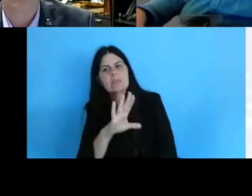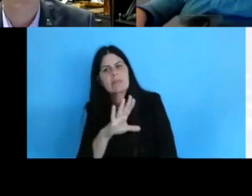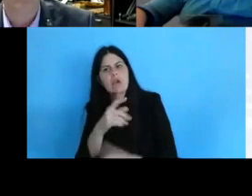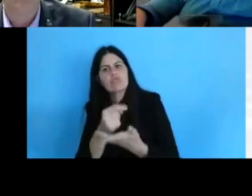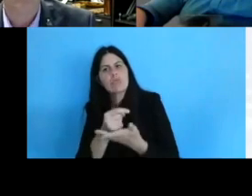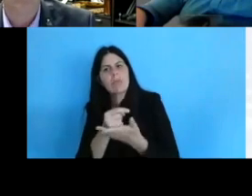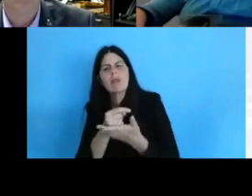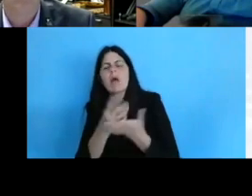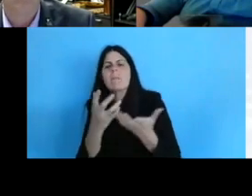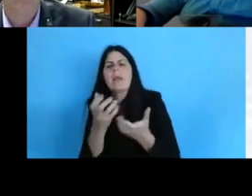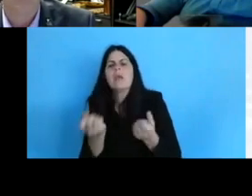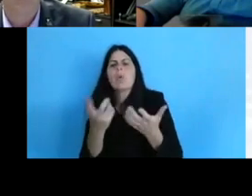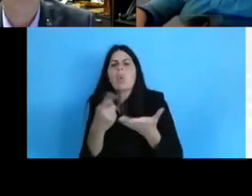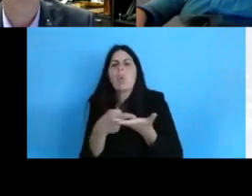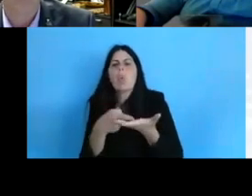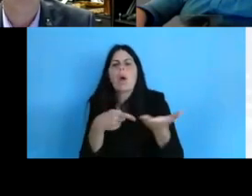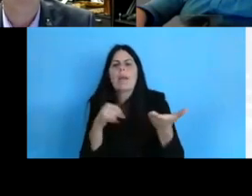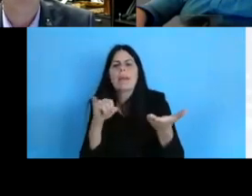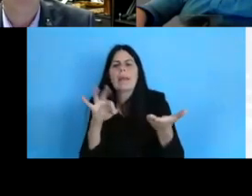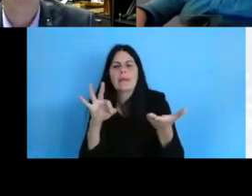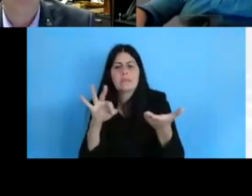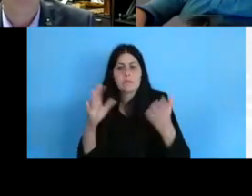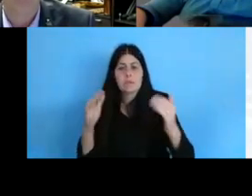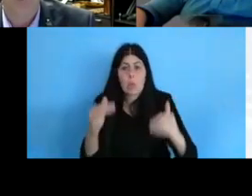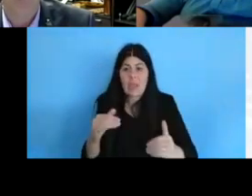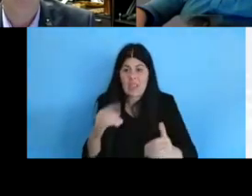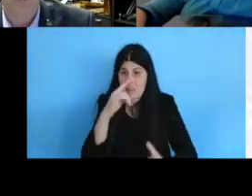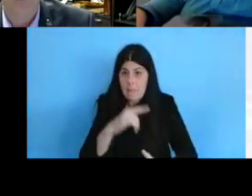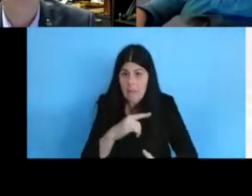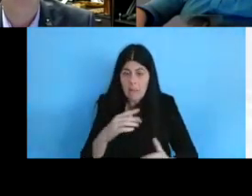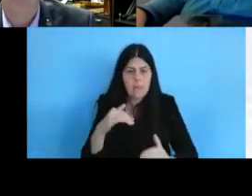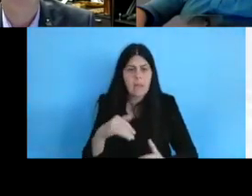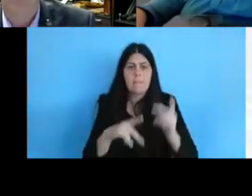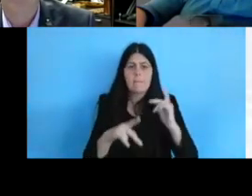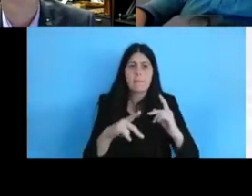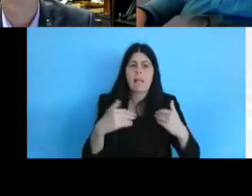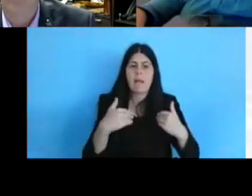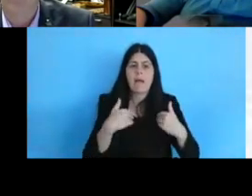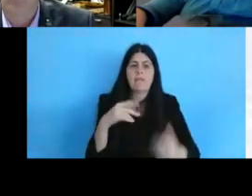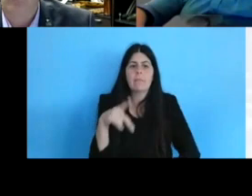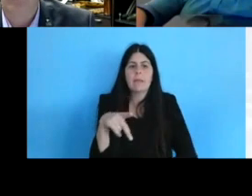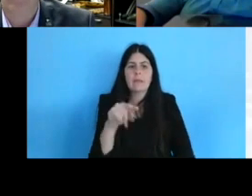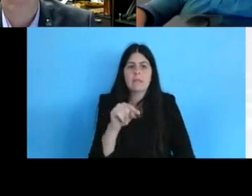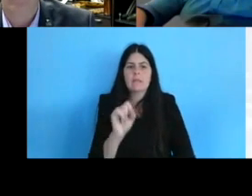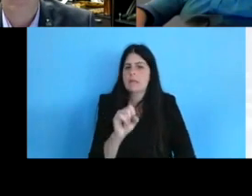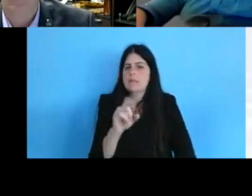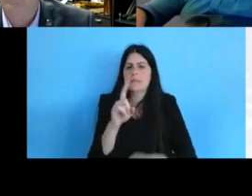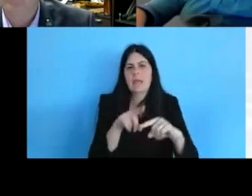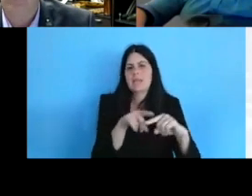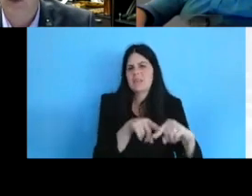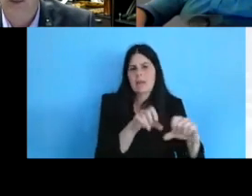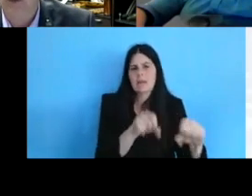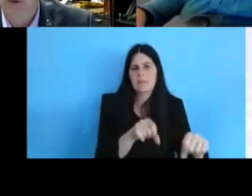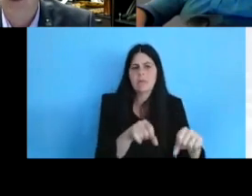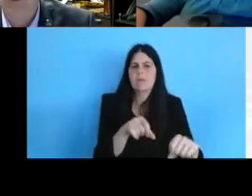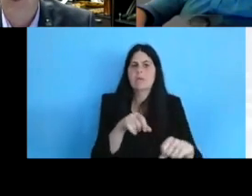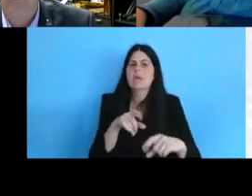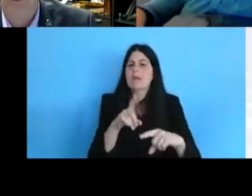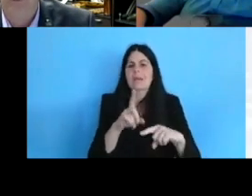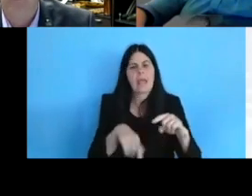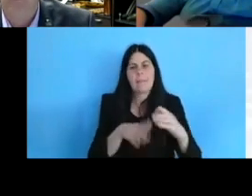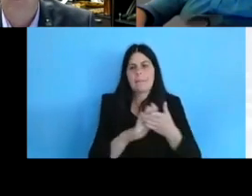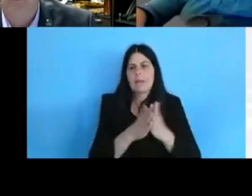what ifs. Next myth, people with PTS cannot be reliable. They can't be efficient employees. Many folks